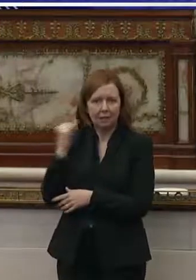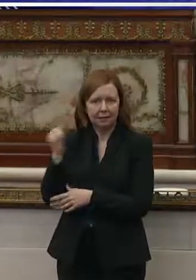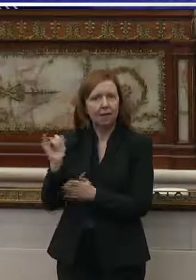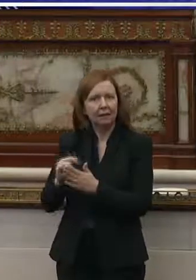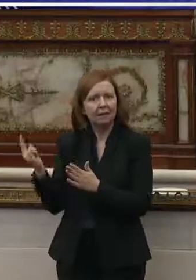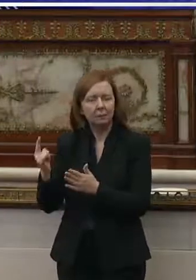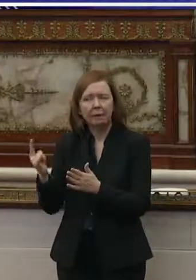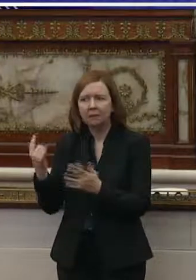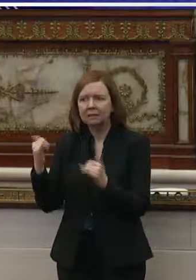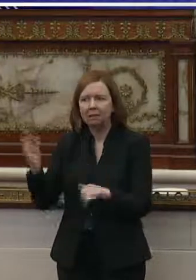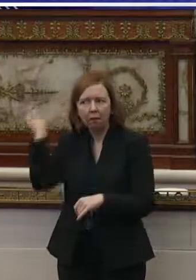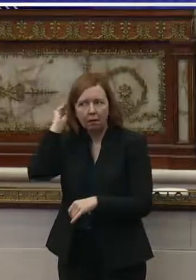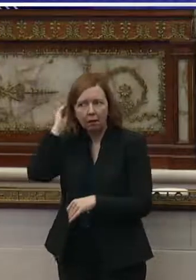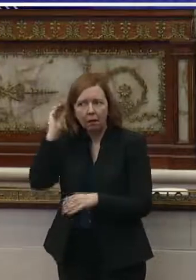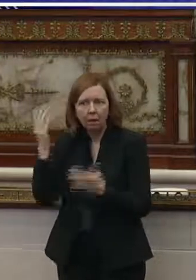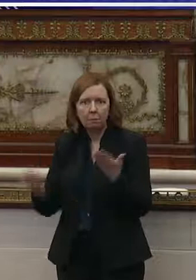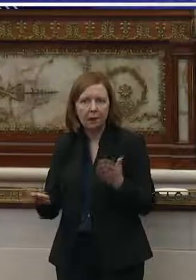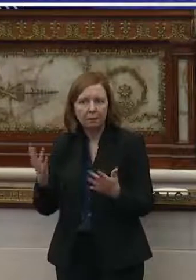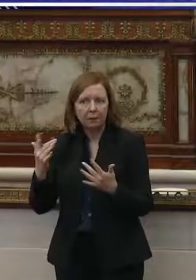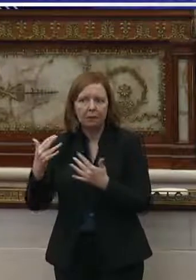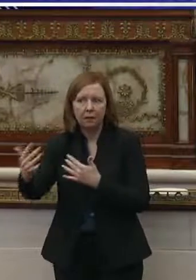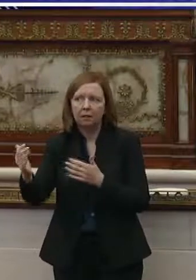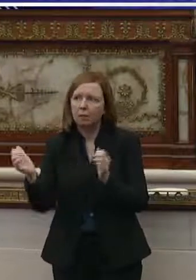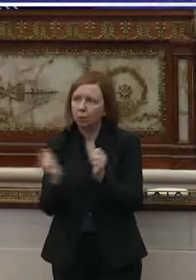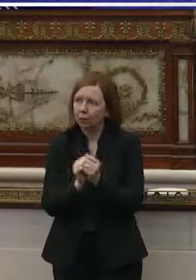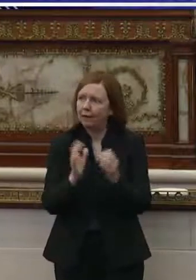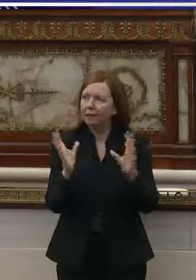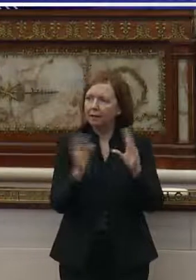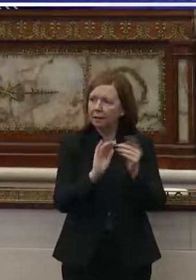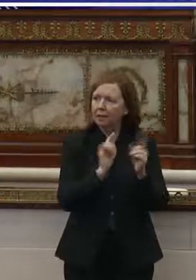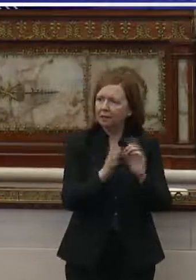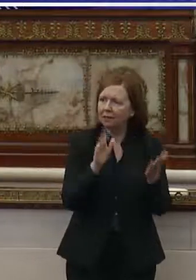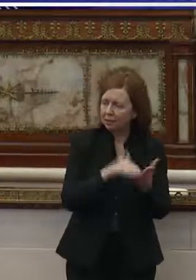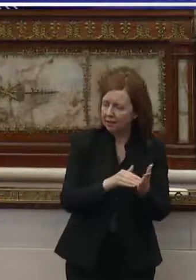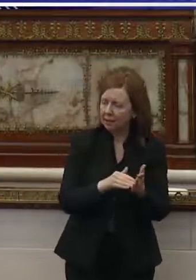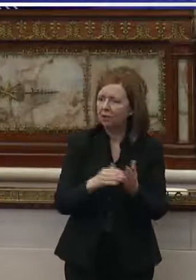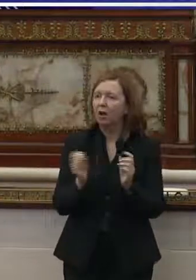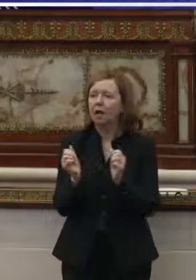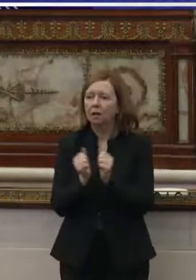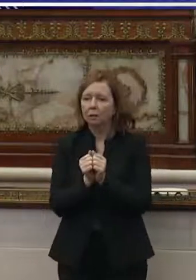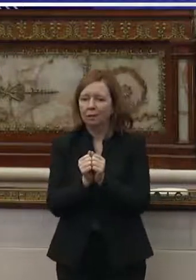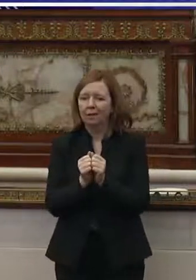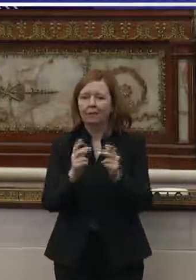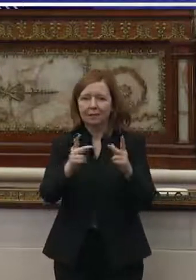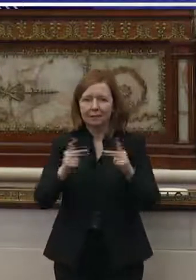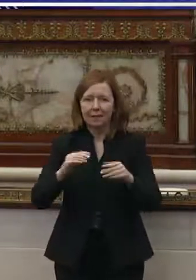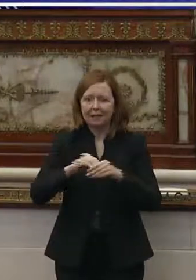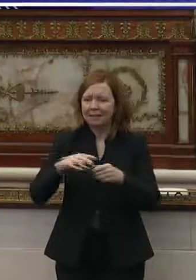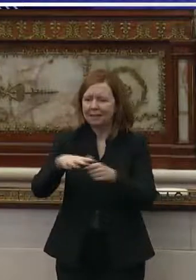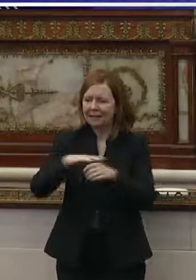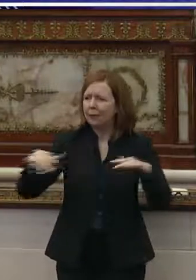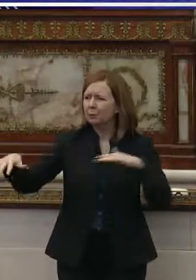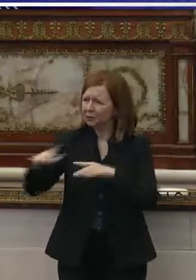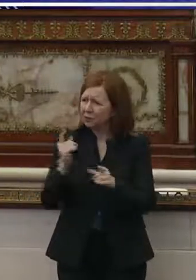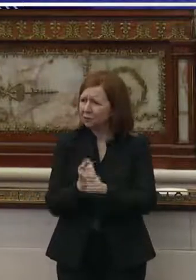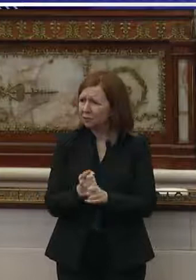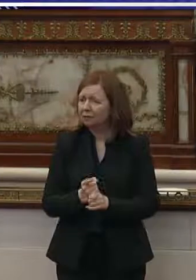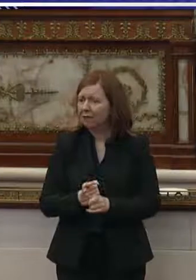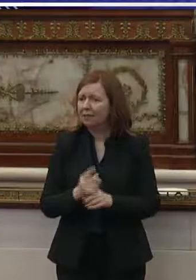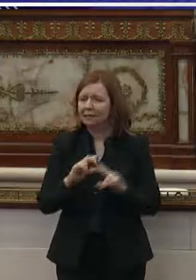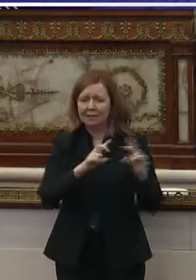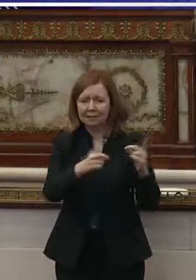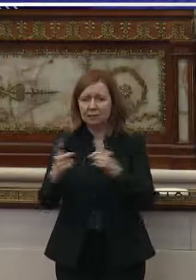something that still may be a possibility, along with the convention center and along with sites in the neighborhood. Is that in the